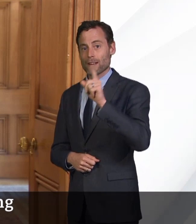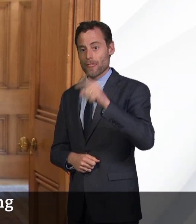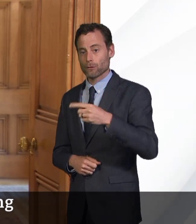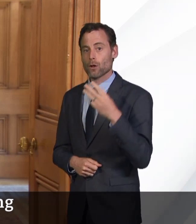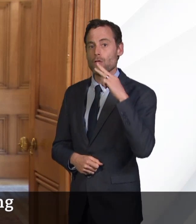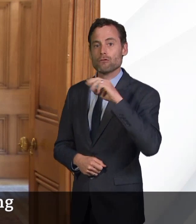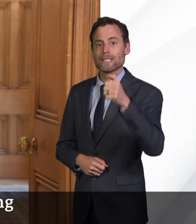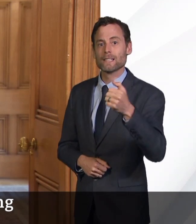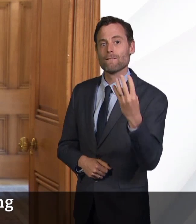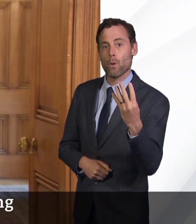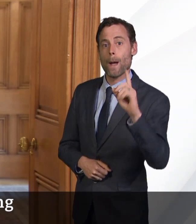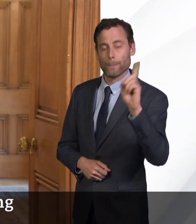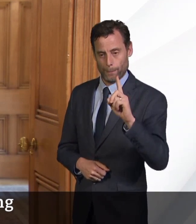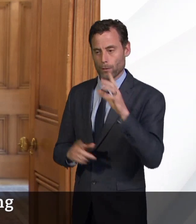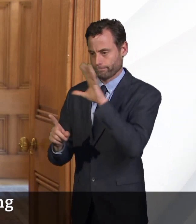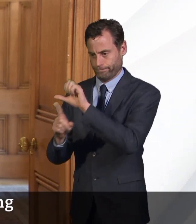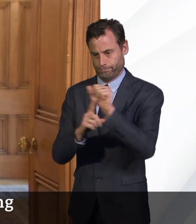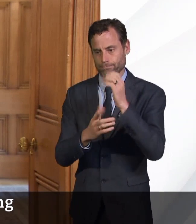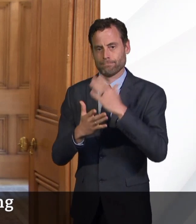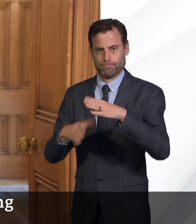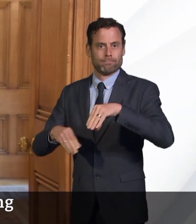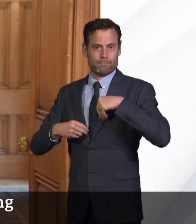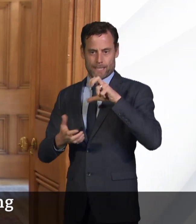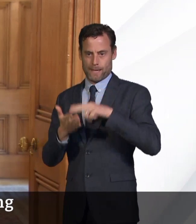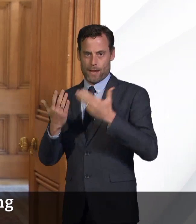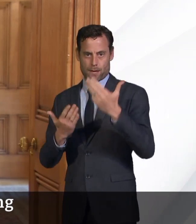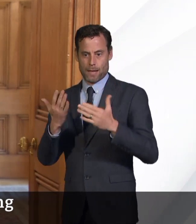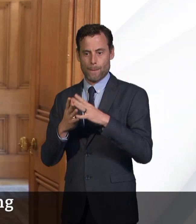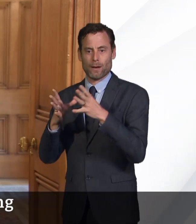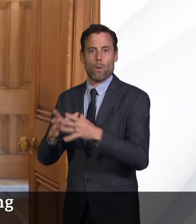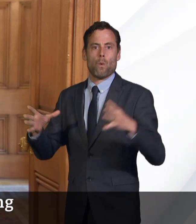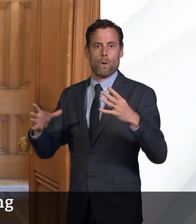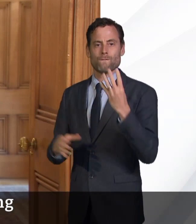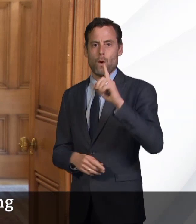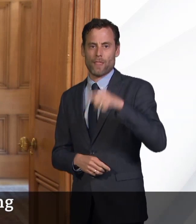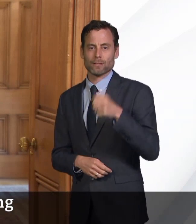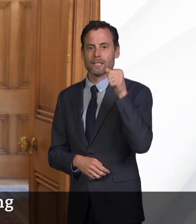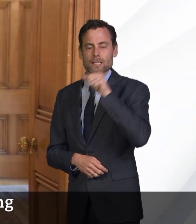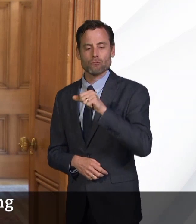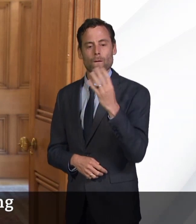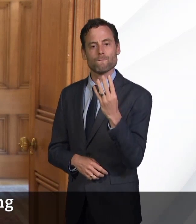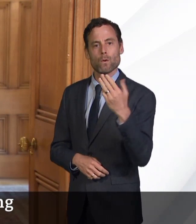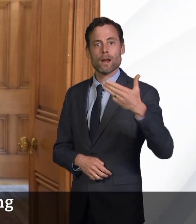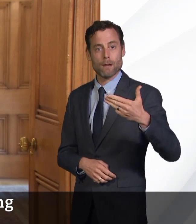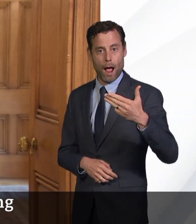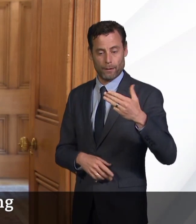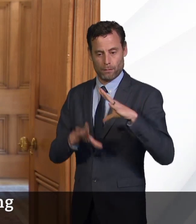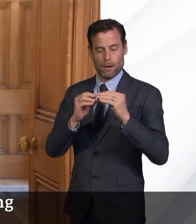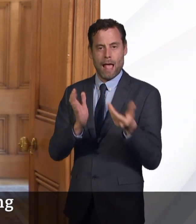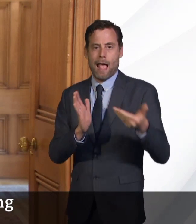211,364 people have tested positive, and that's an increase of 4,649 cases since